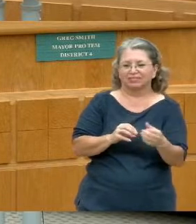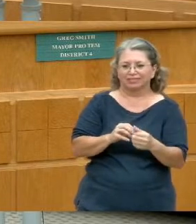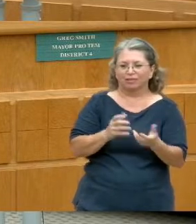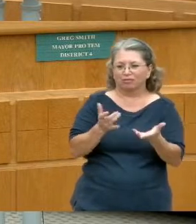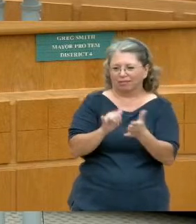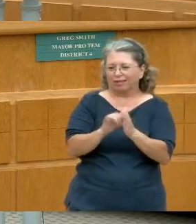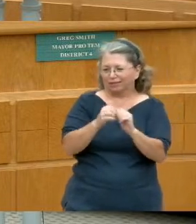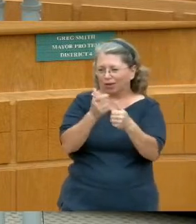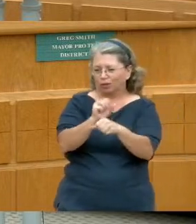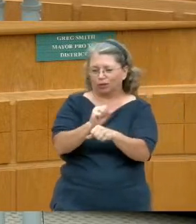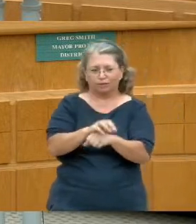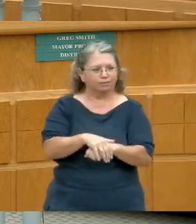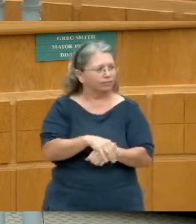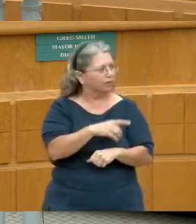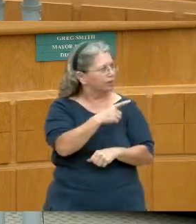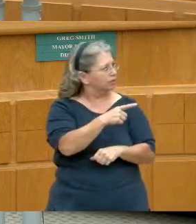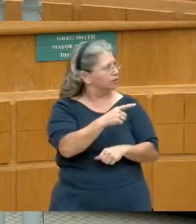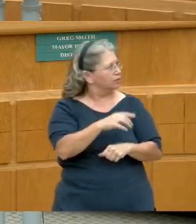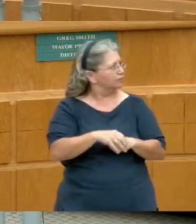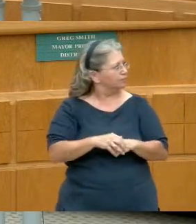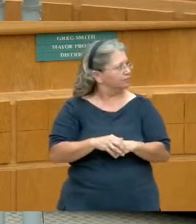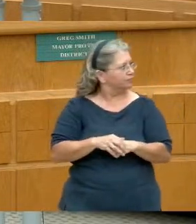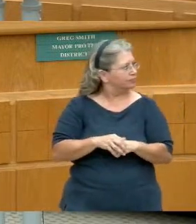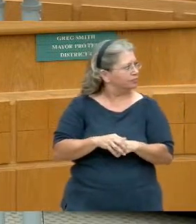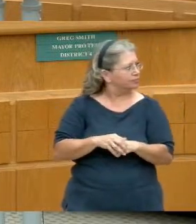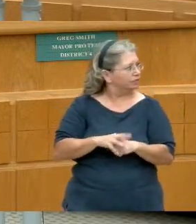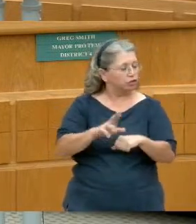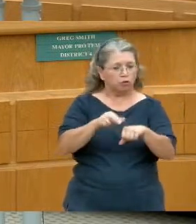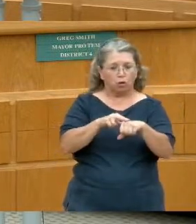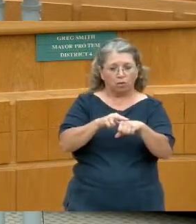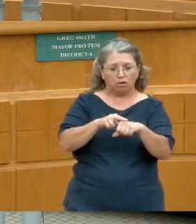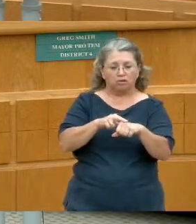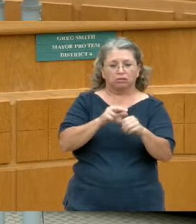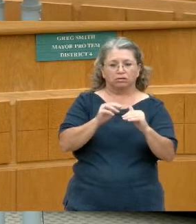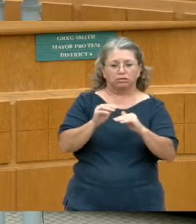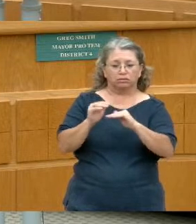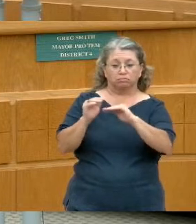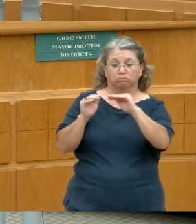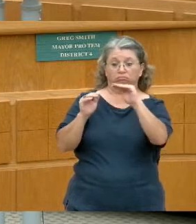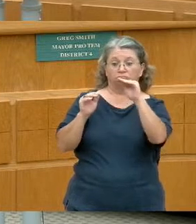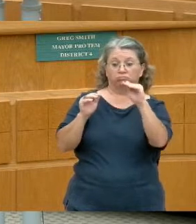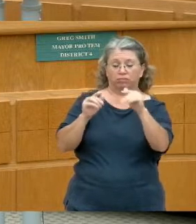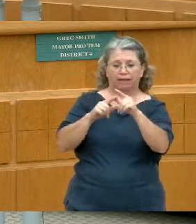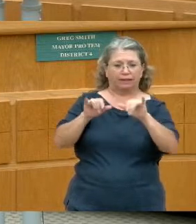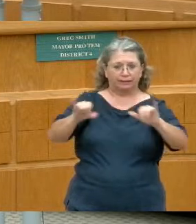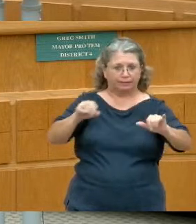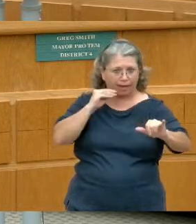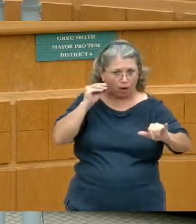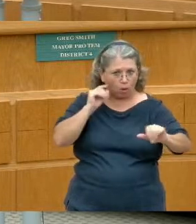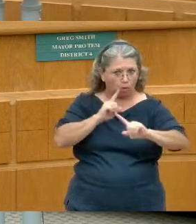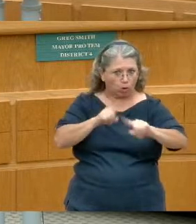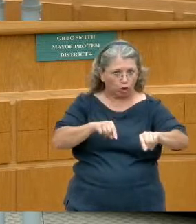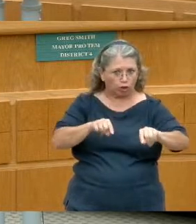Normal, stay-at-home starts, kind of flat line out. It's not all the way to 0 because we still need